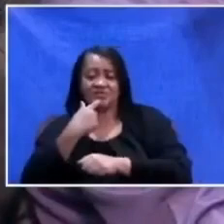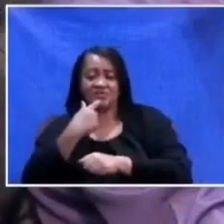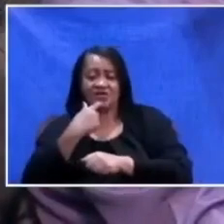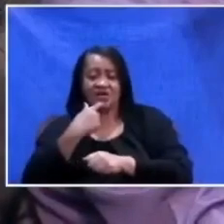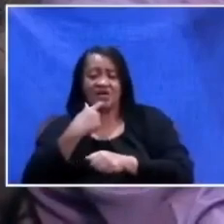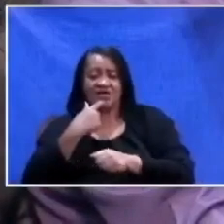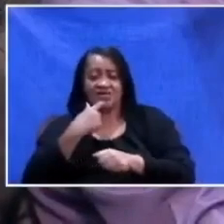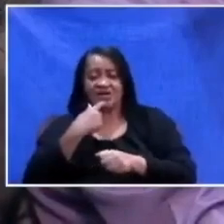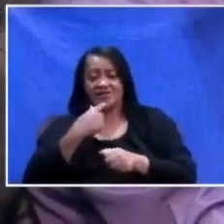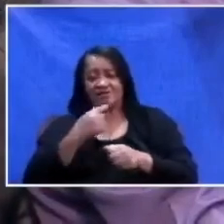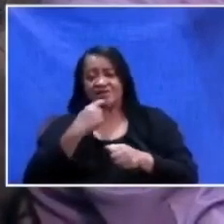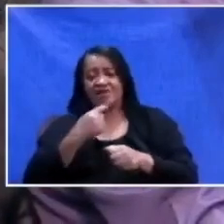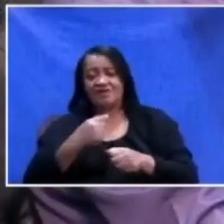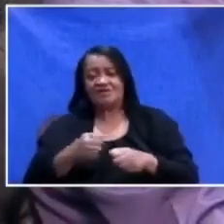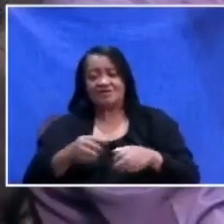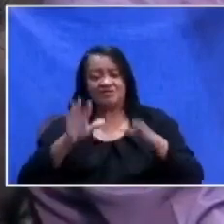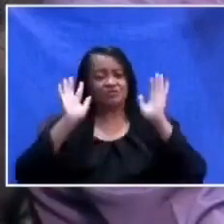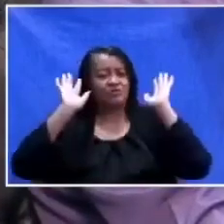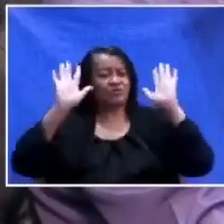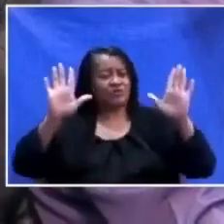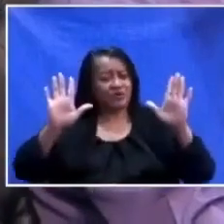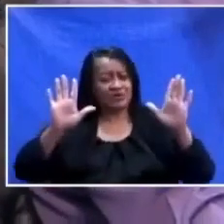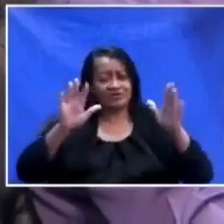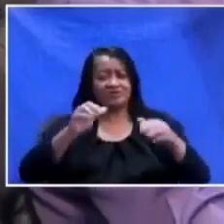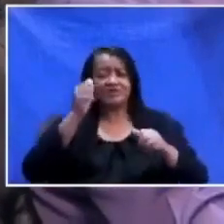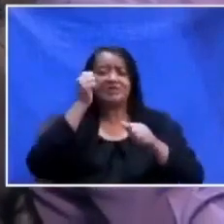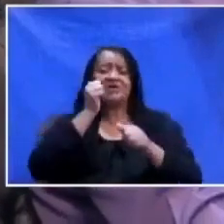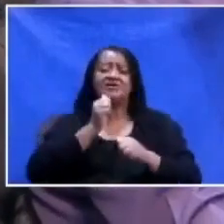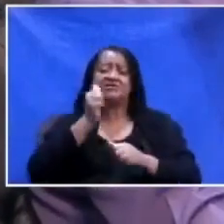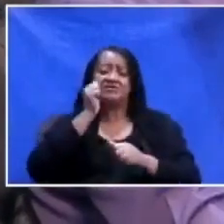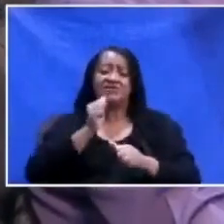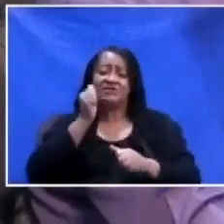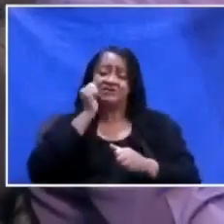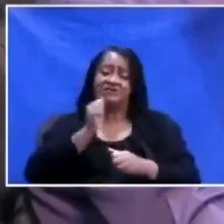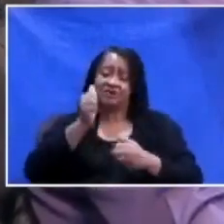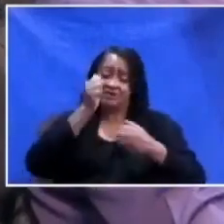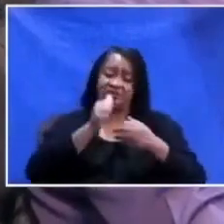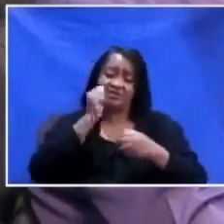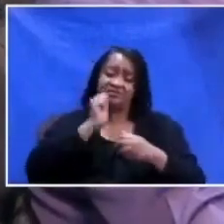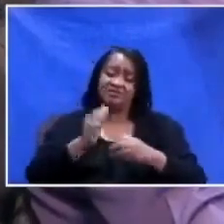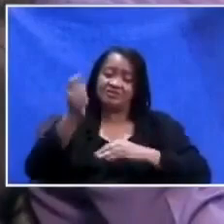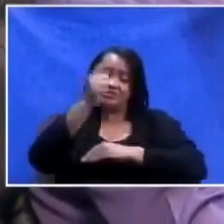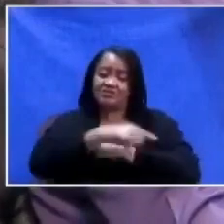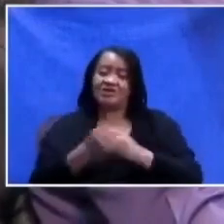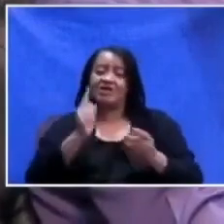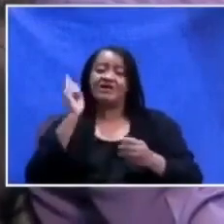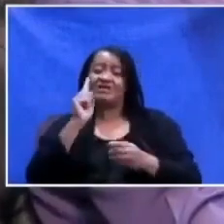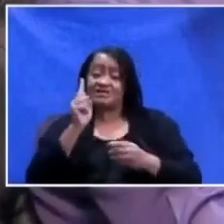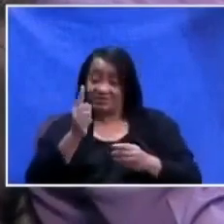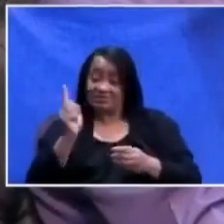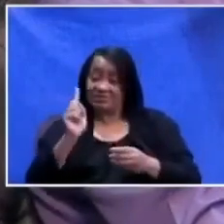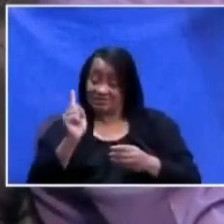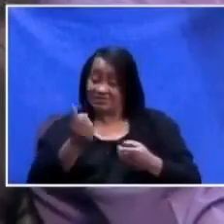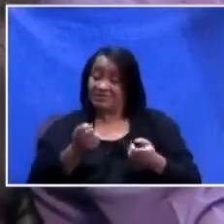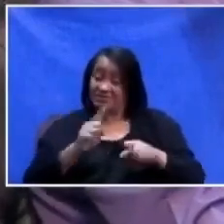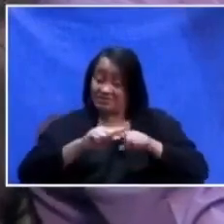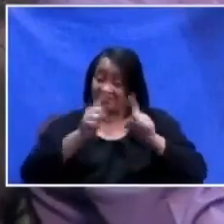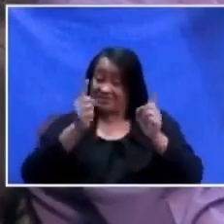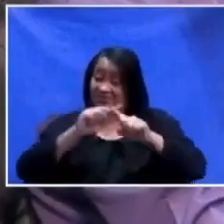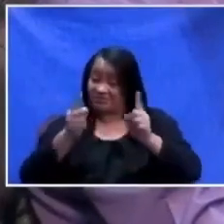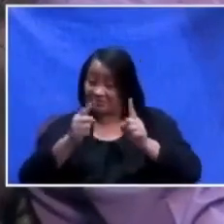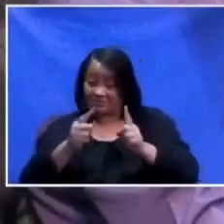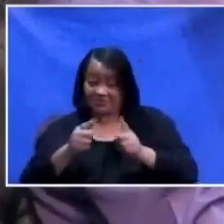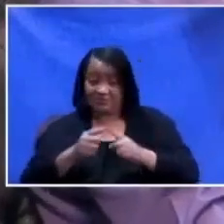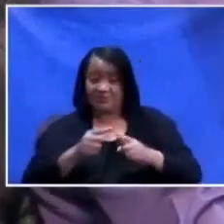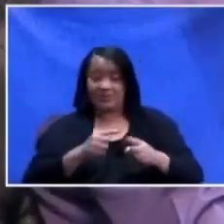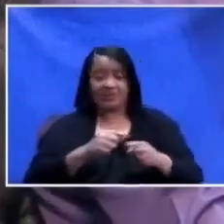out, because it's all been each day, and each day it's been something different. Yeah, if you didn't